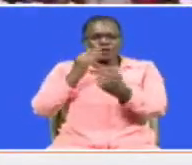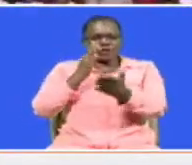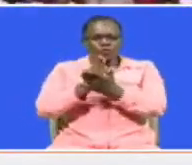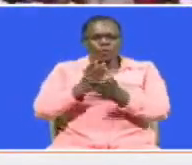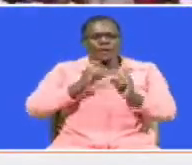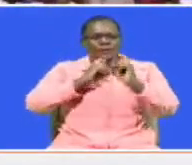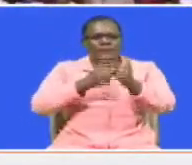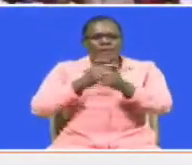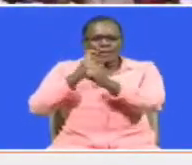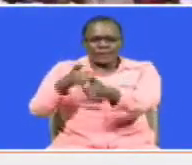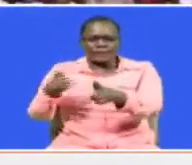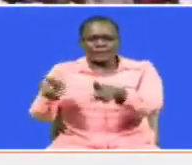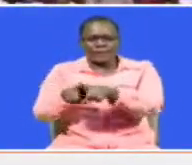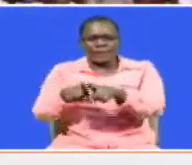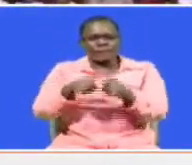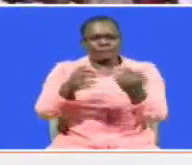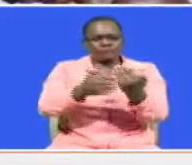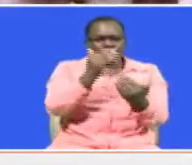is